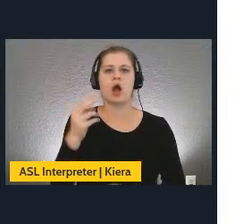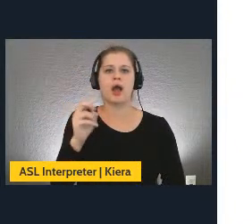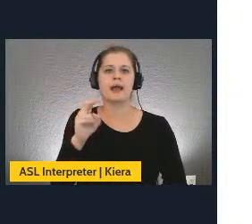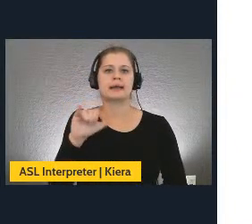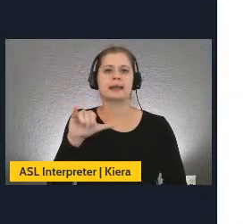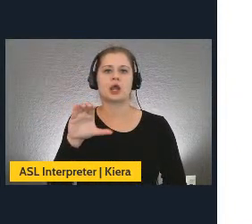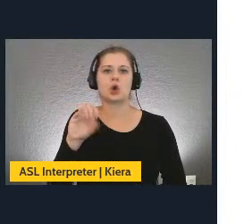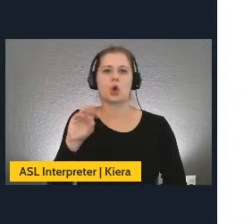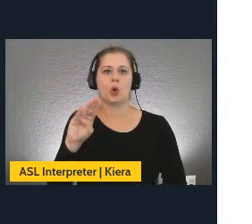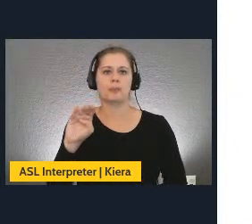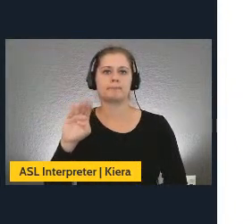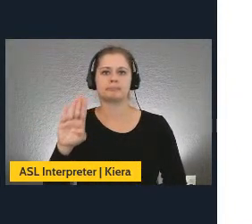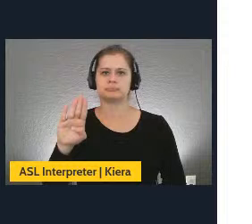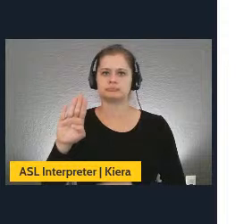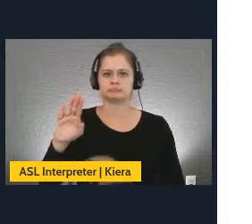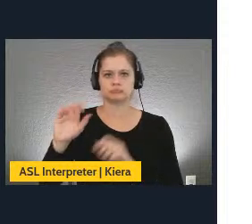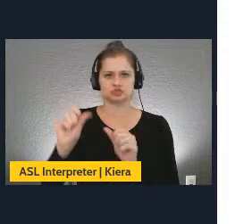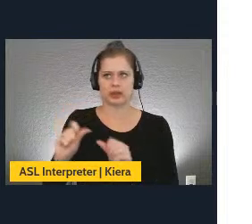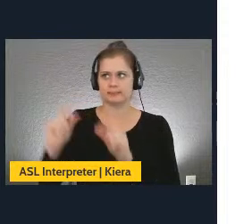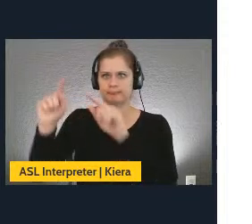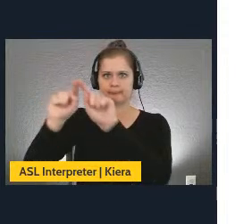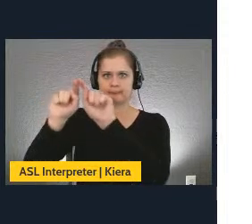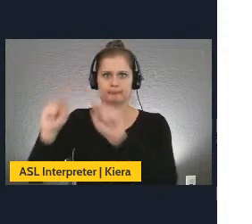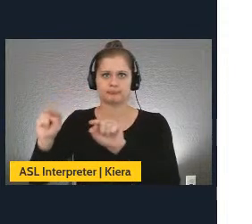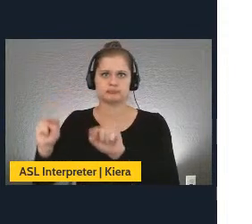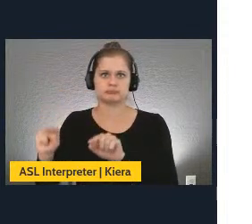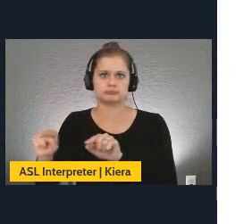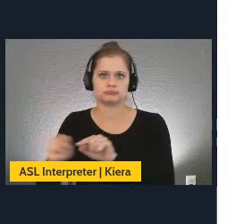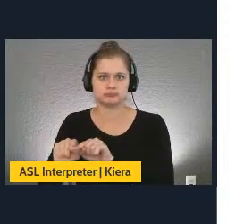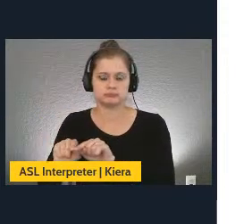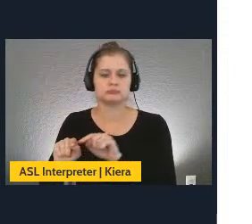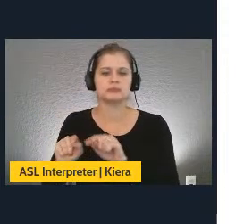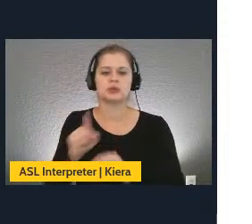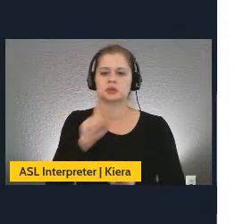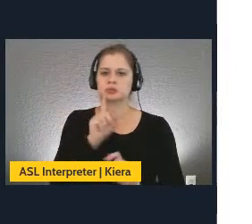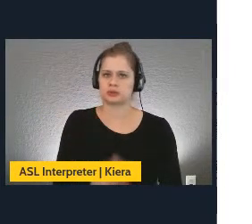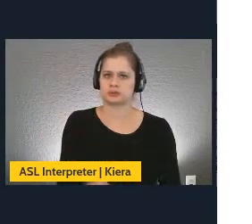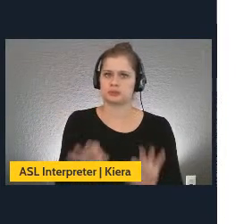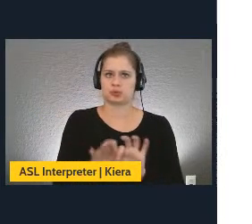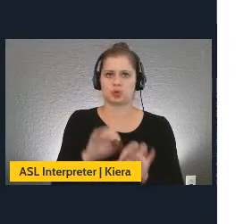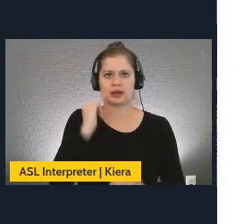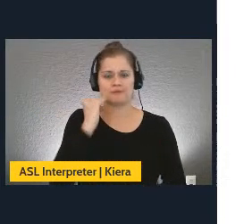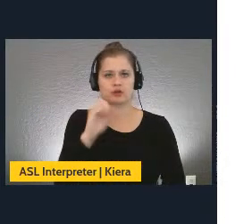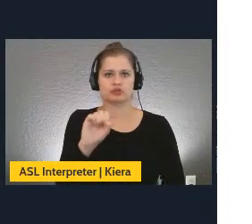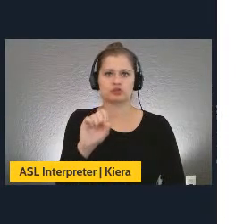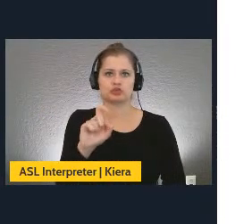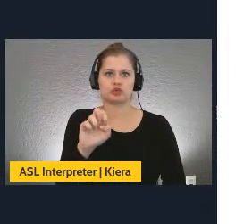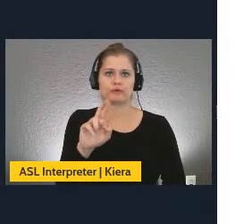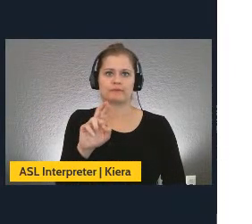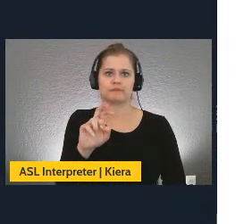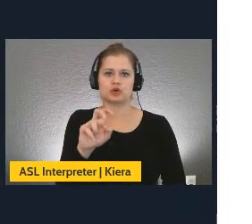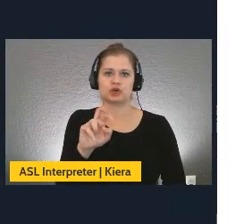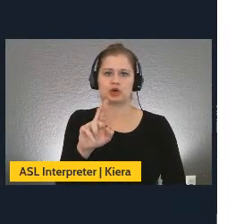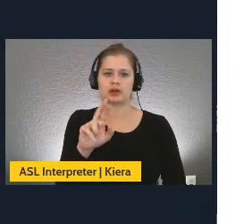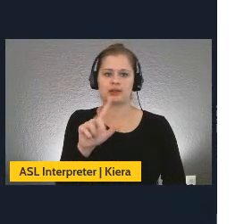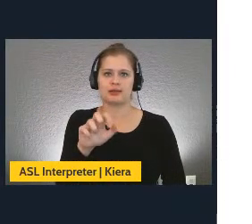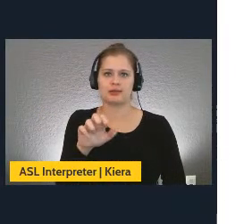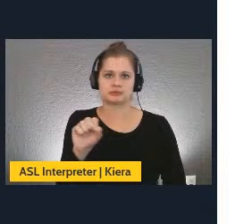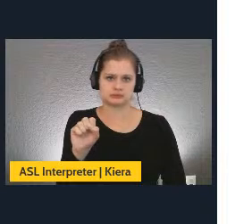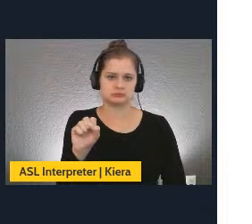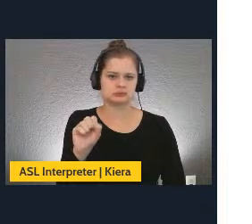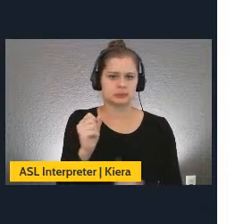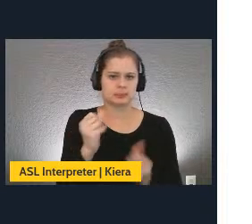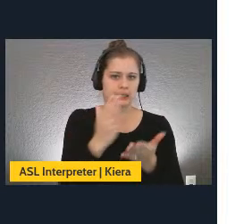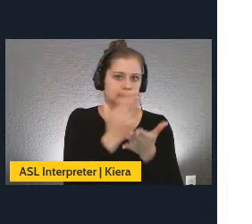part, is especially important in serverless architectures. So you can see here there are a lot of pieces, a lot